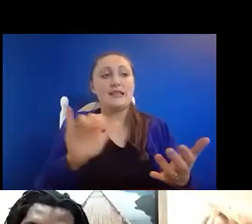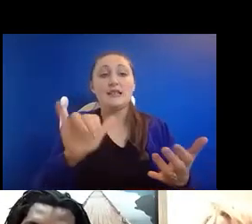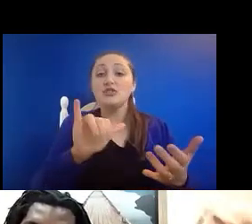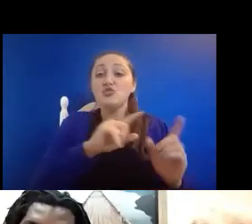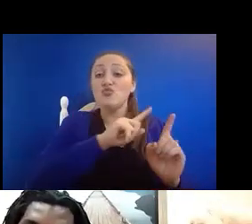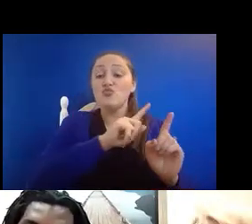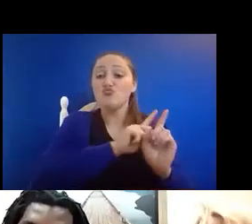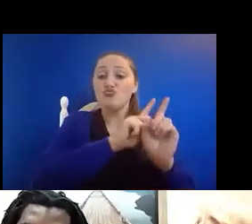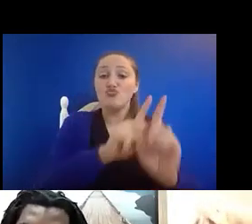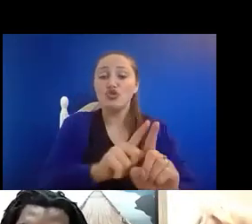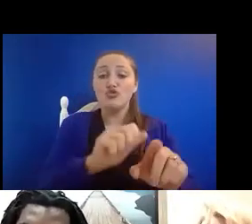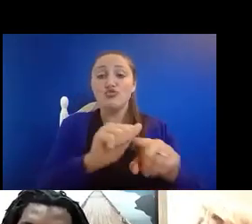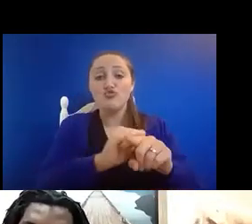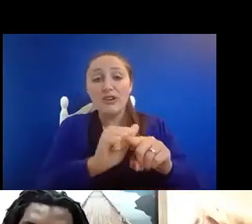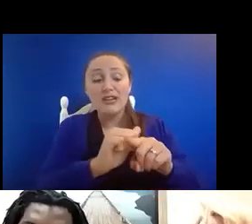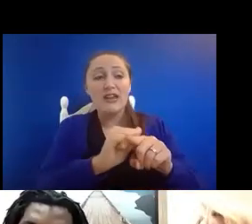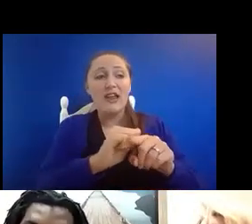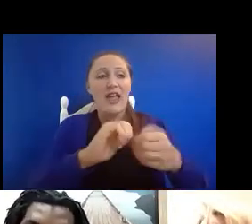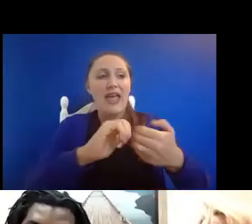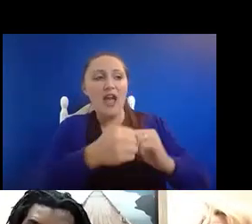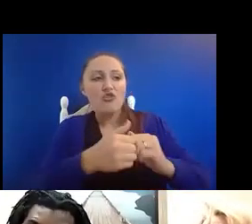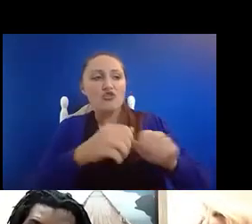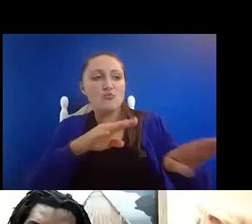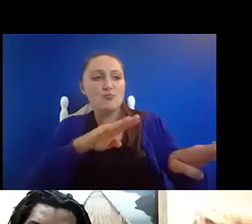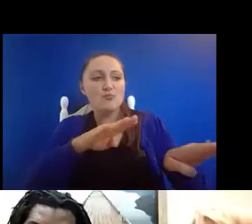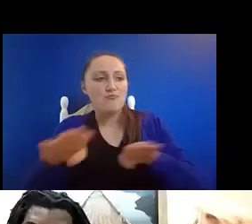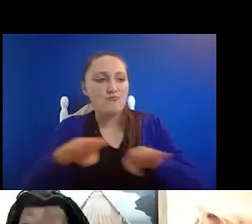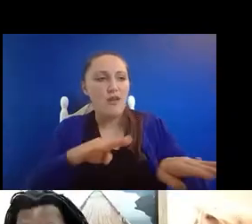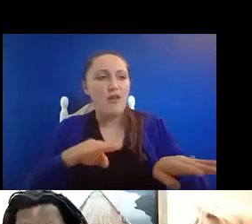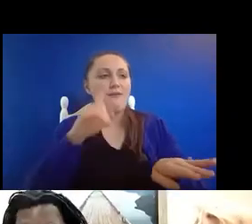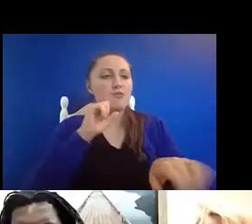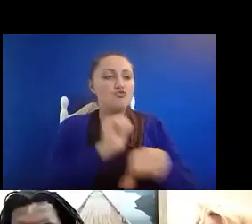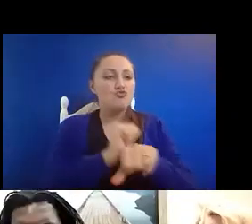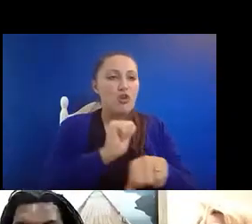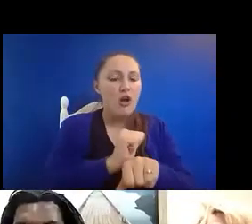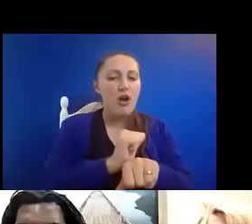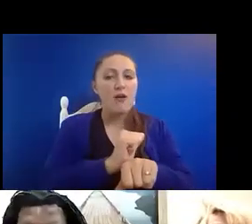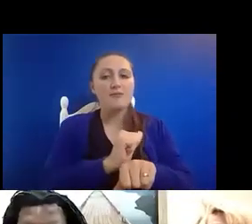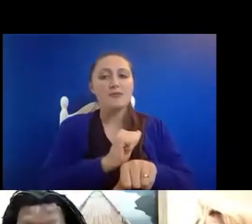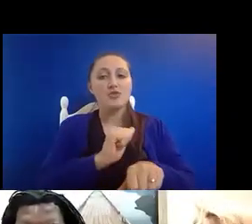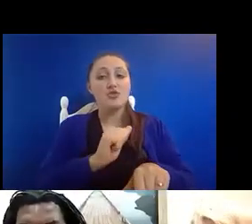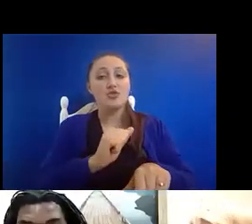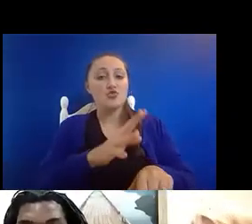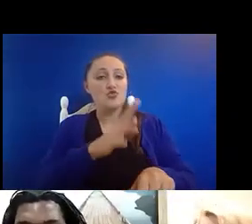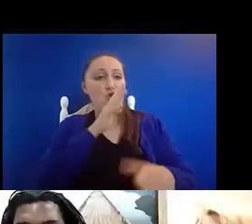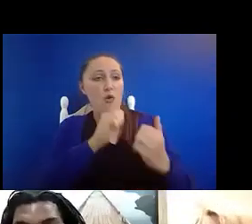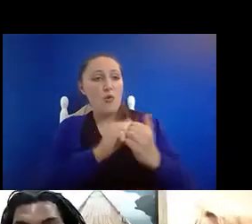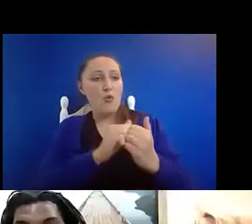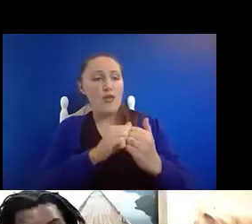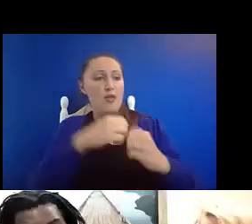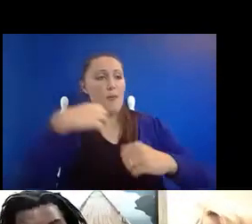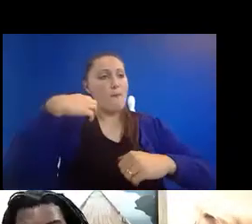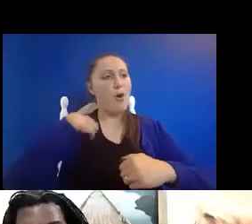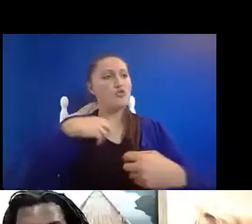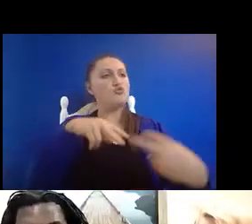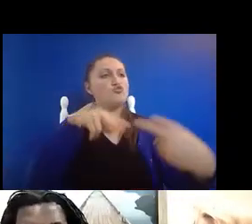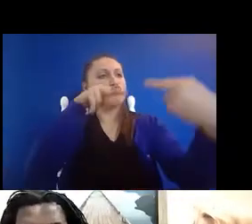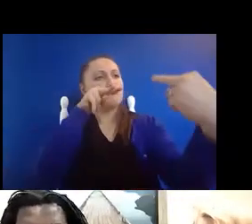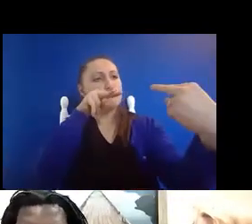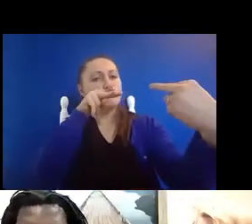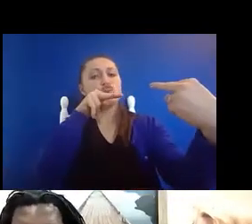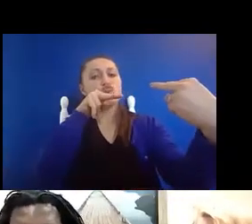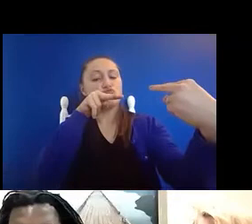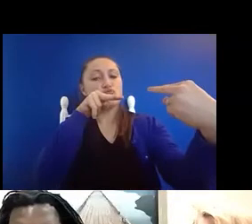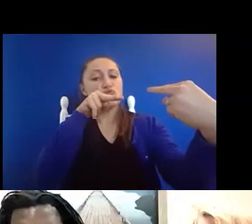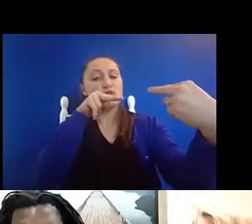on jobs and how you you talk to your boss, you got to look at her eyes, you got it